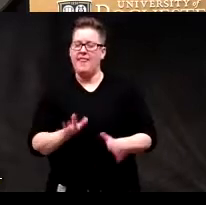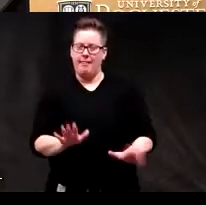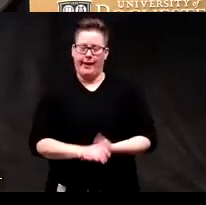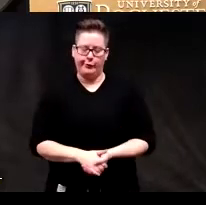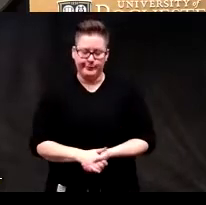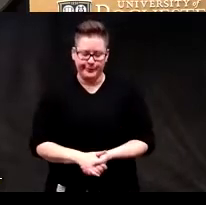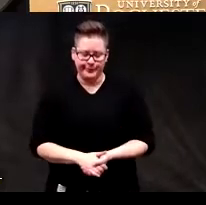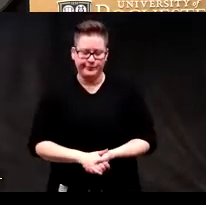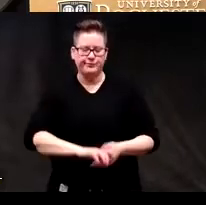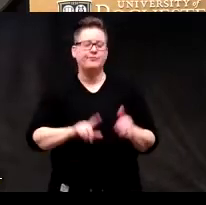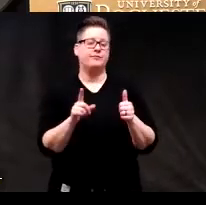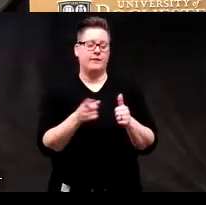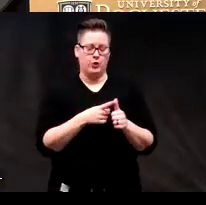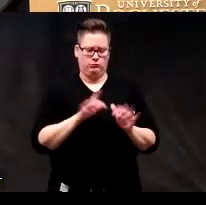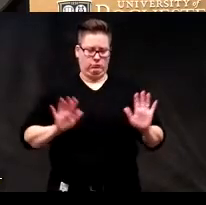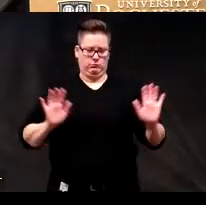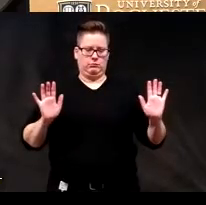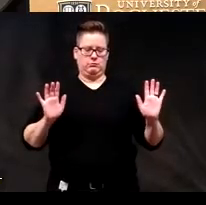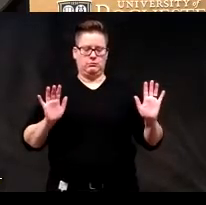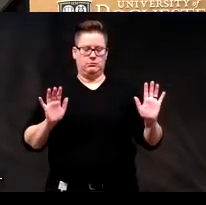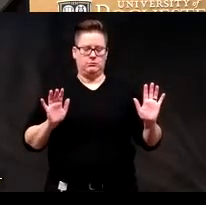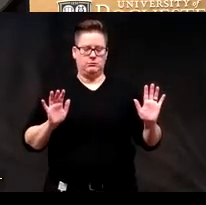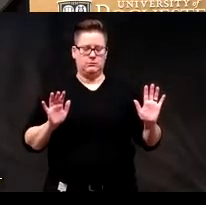But first, whoa.